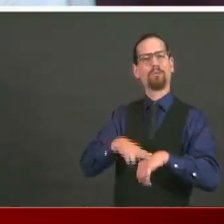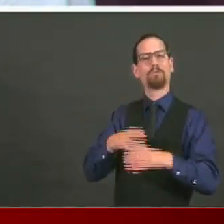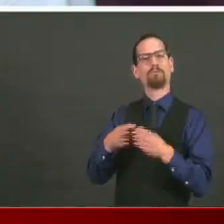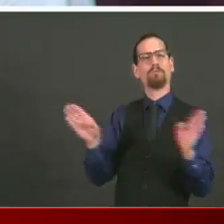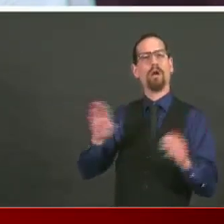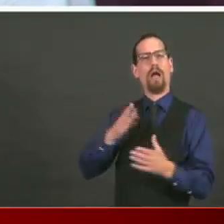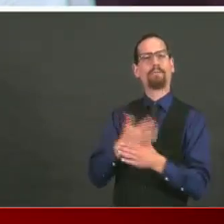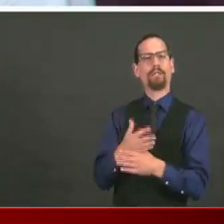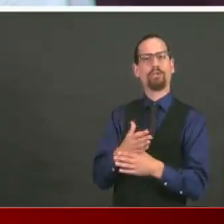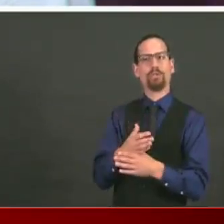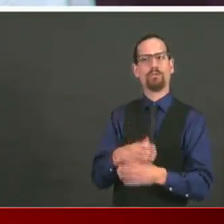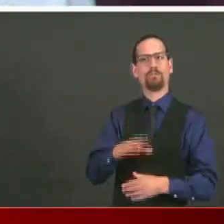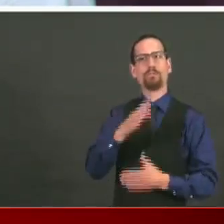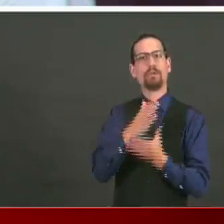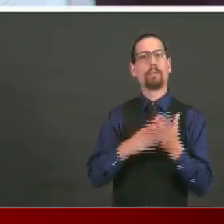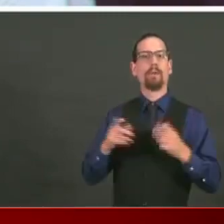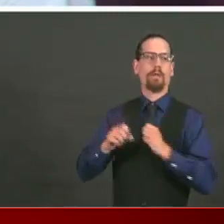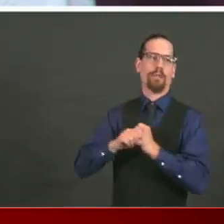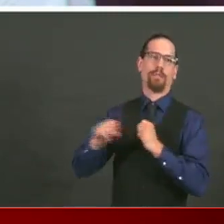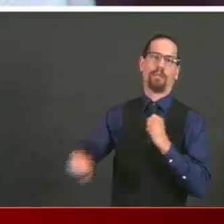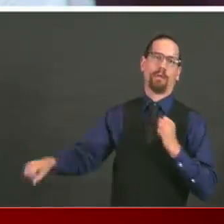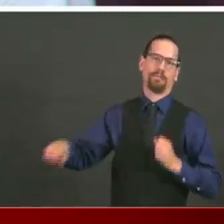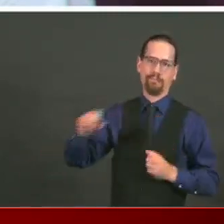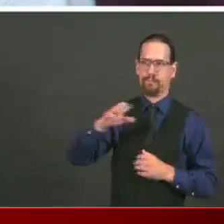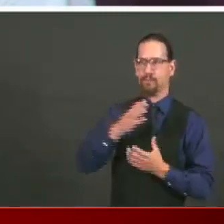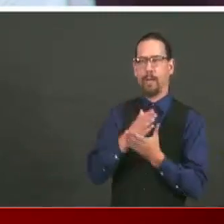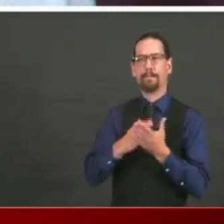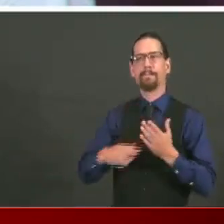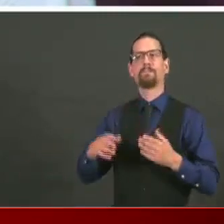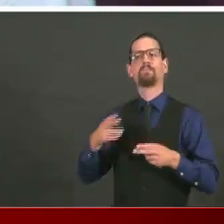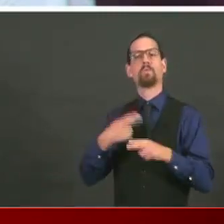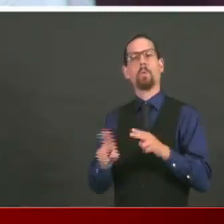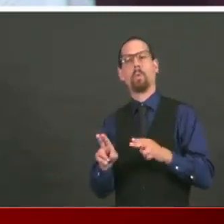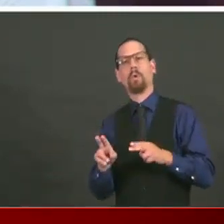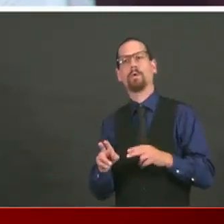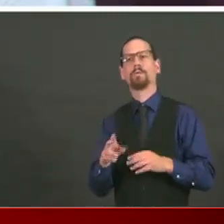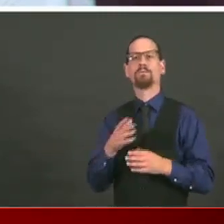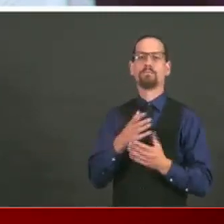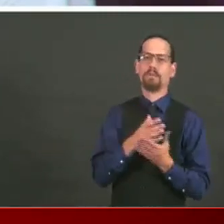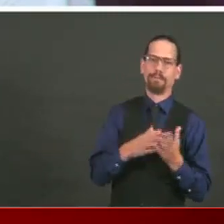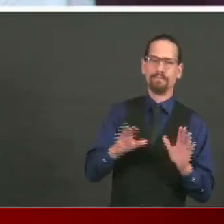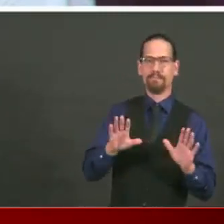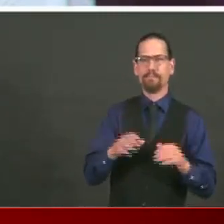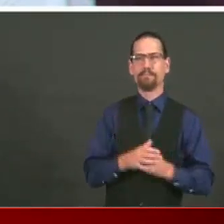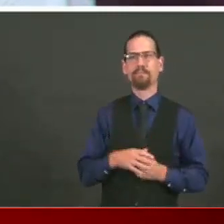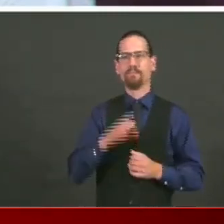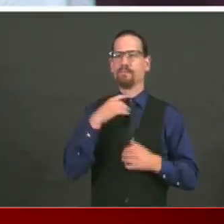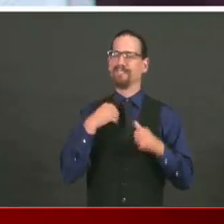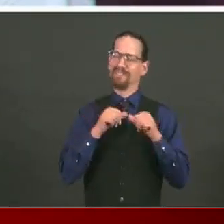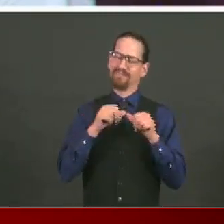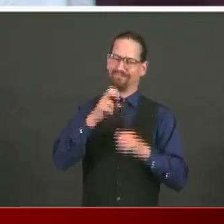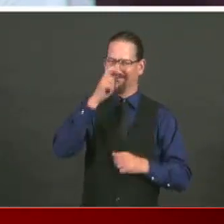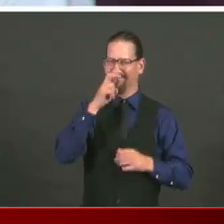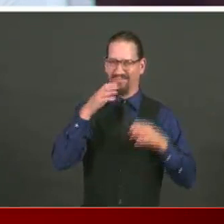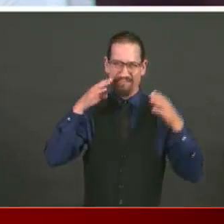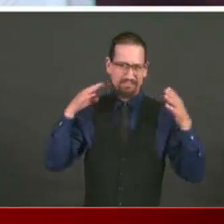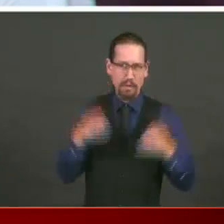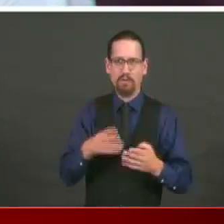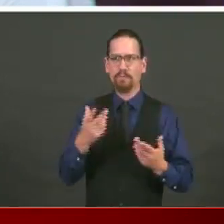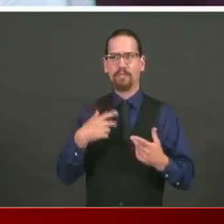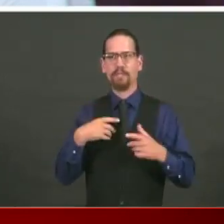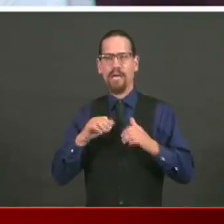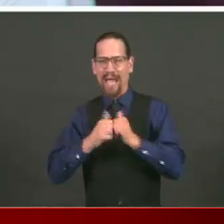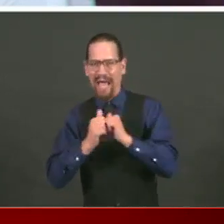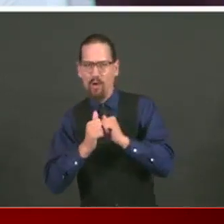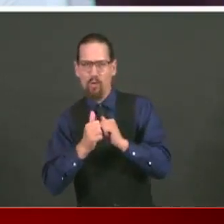why we're laser focused on it. To continue to get us closer to a larger number falling within what